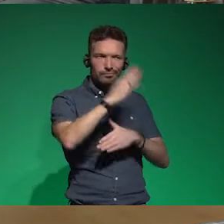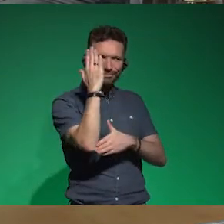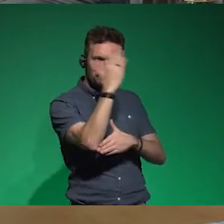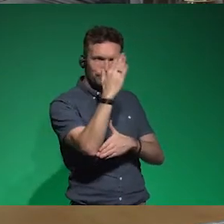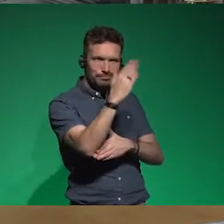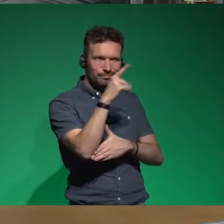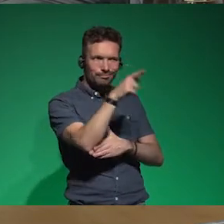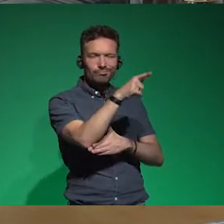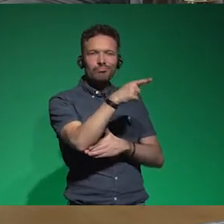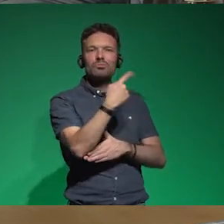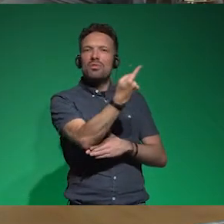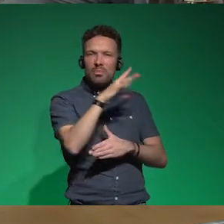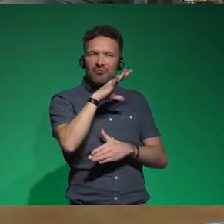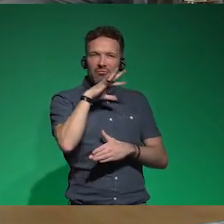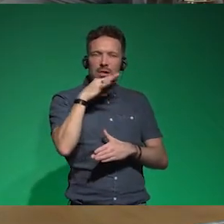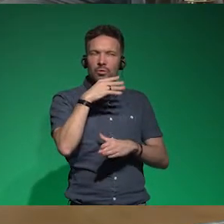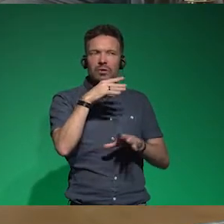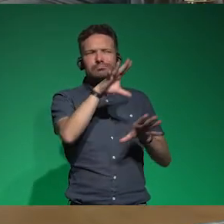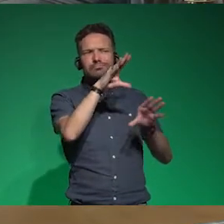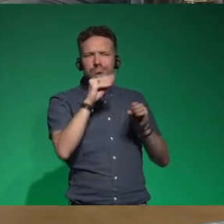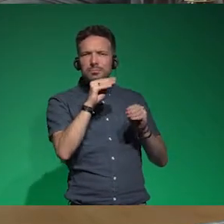a historian on Indonesia, especially Sumatera. He compiled